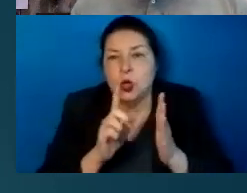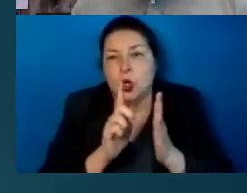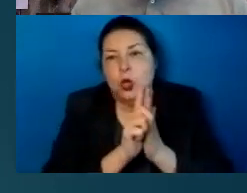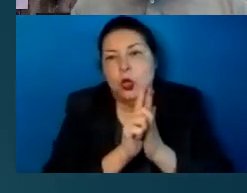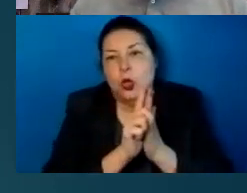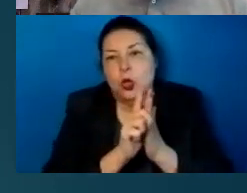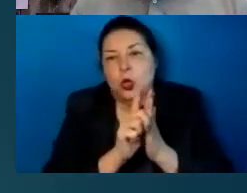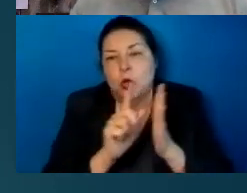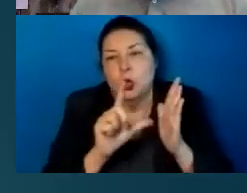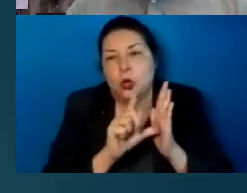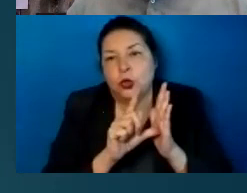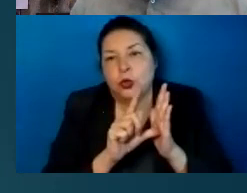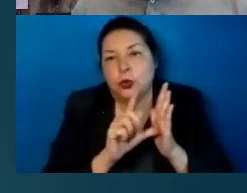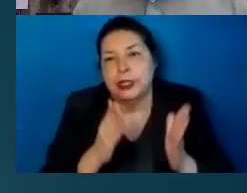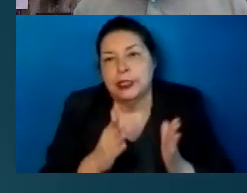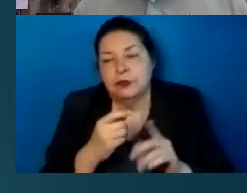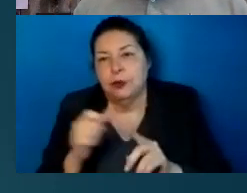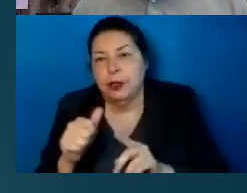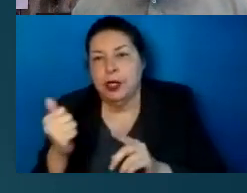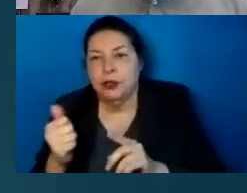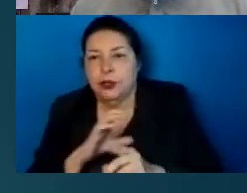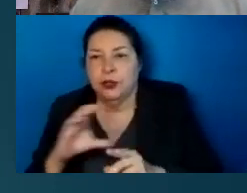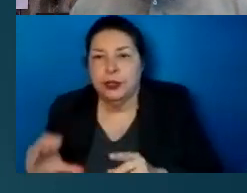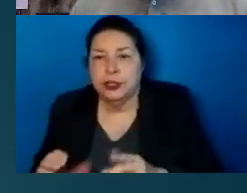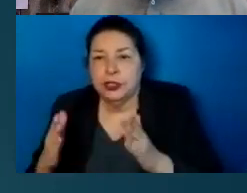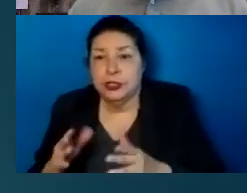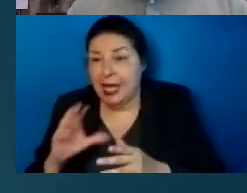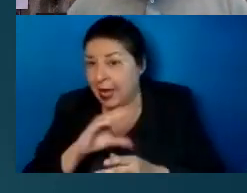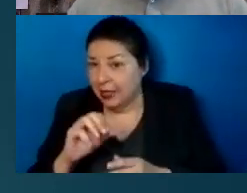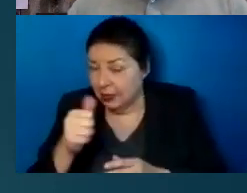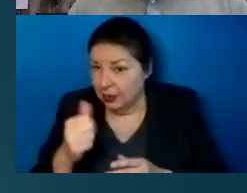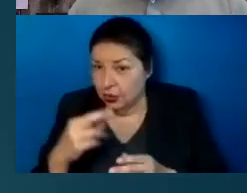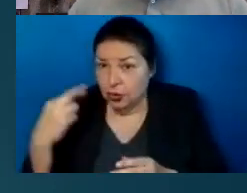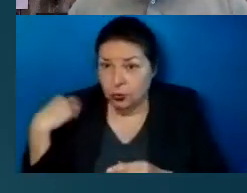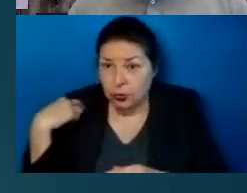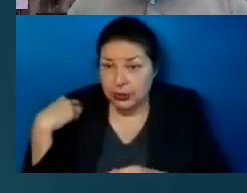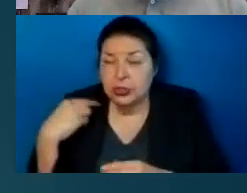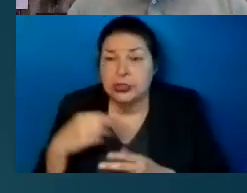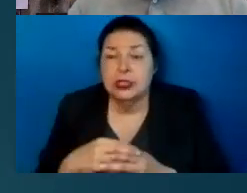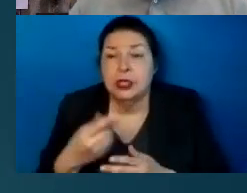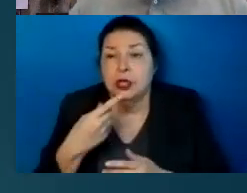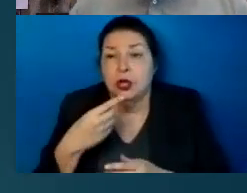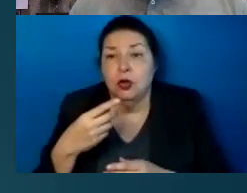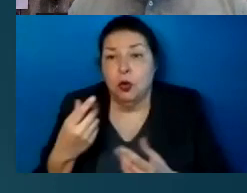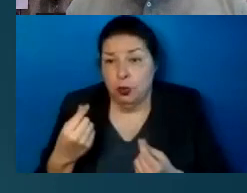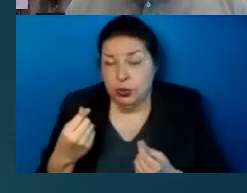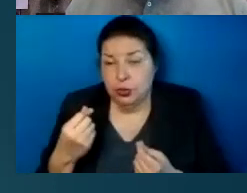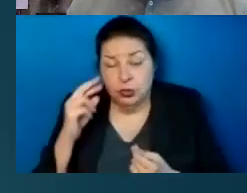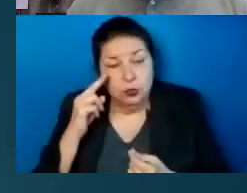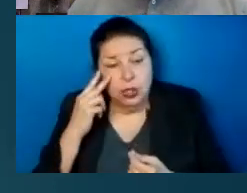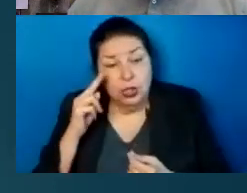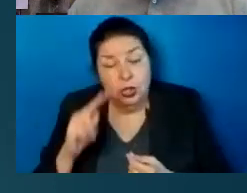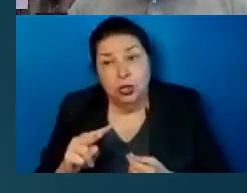other Christians and from other religions is that we take a look at and we take very